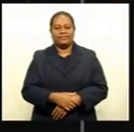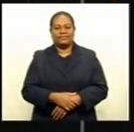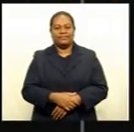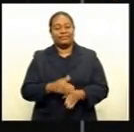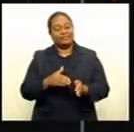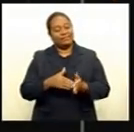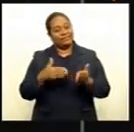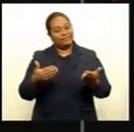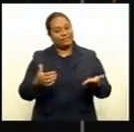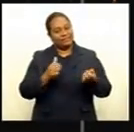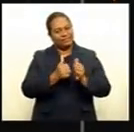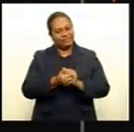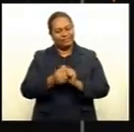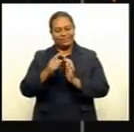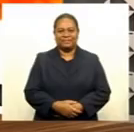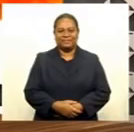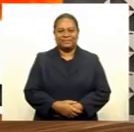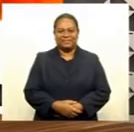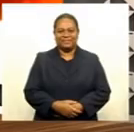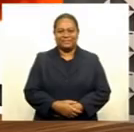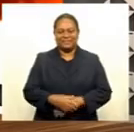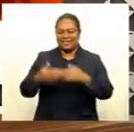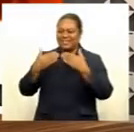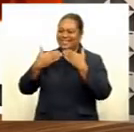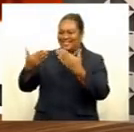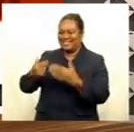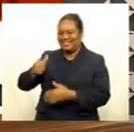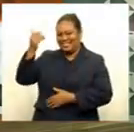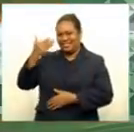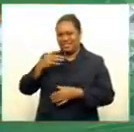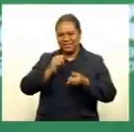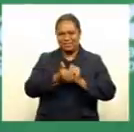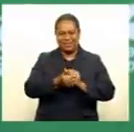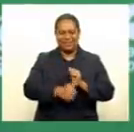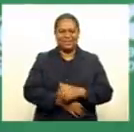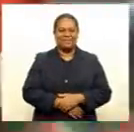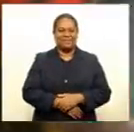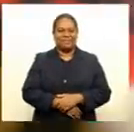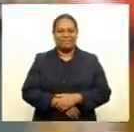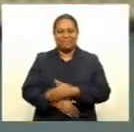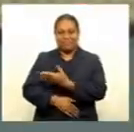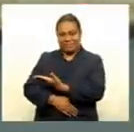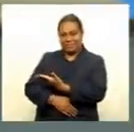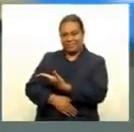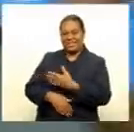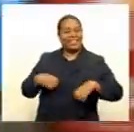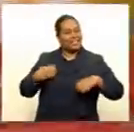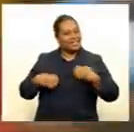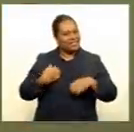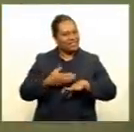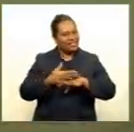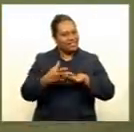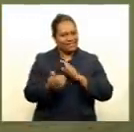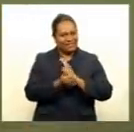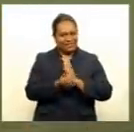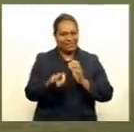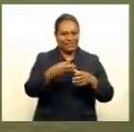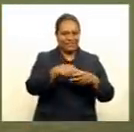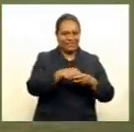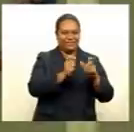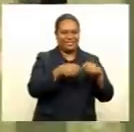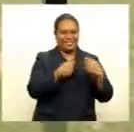And now to sports with JB. Vinaka, good evening. Ahead in sports, Kauai excited about new talent in squad.